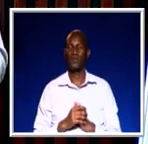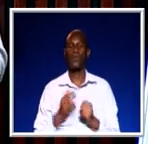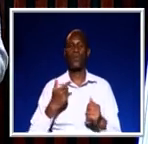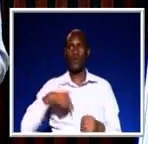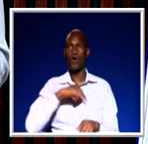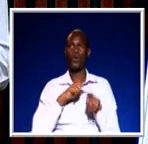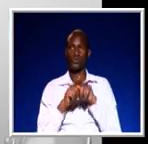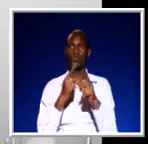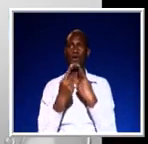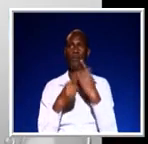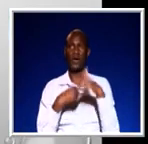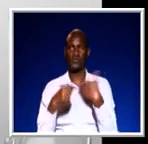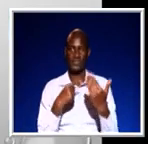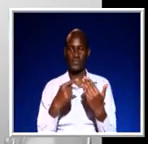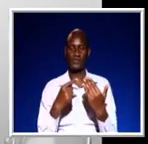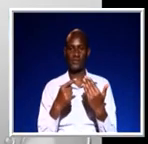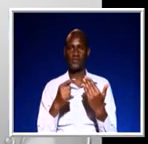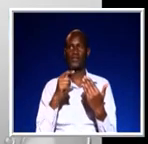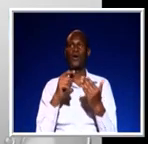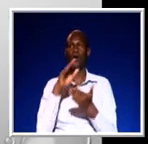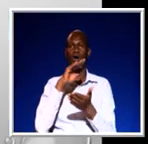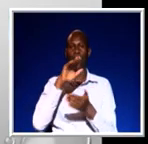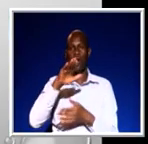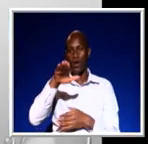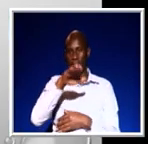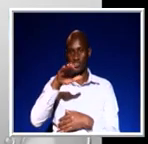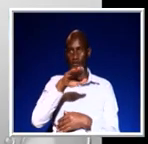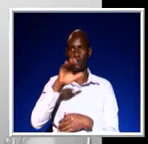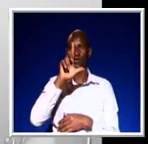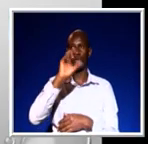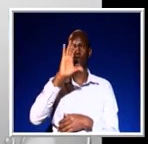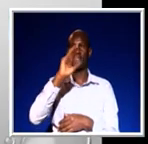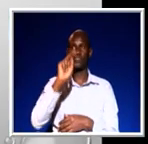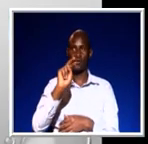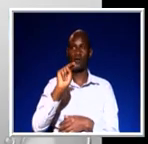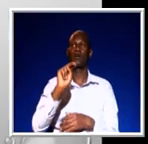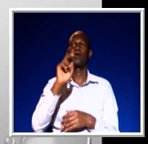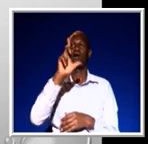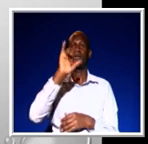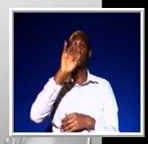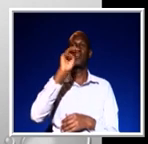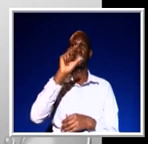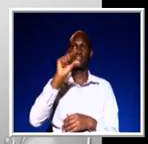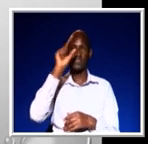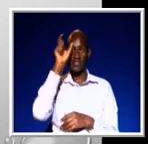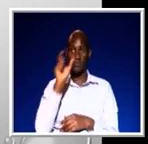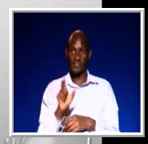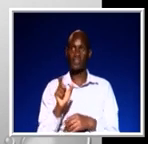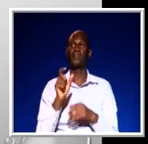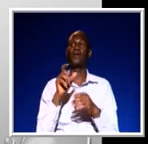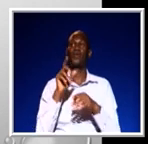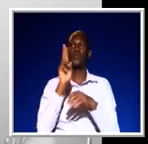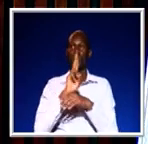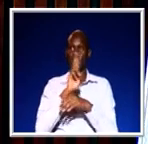We also talked about location of images by thin lenses using